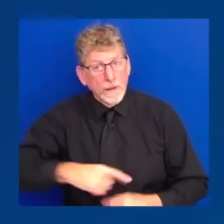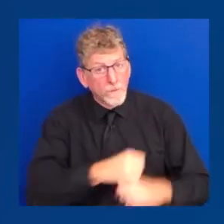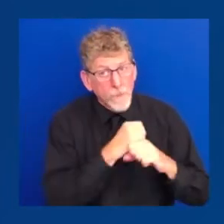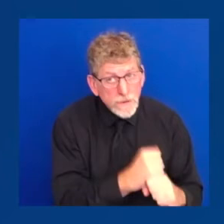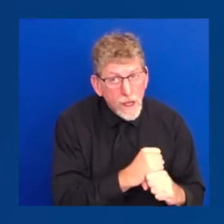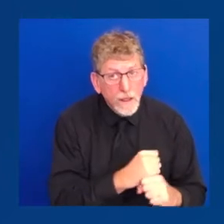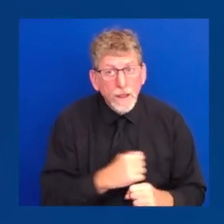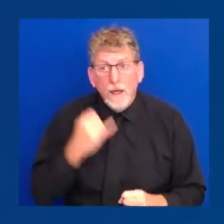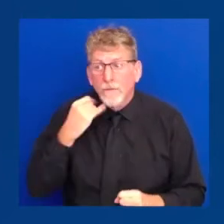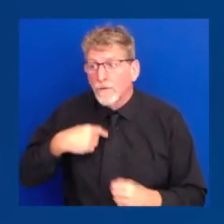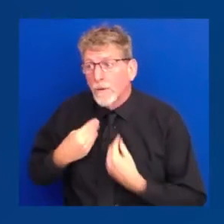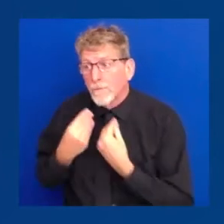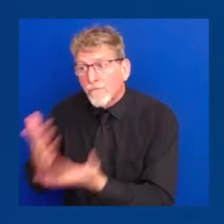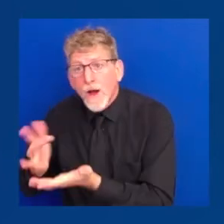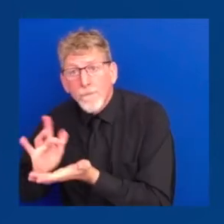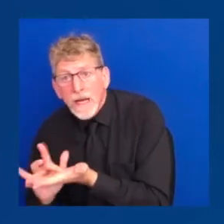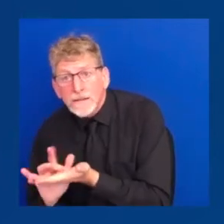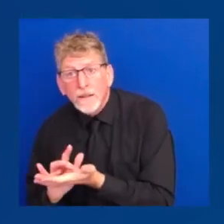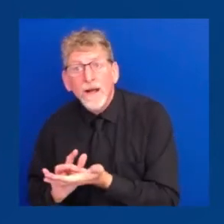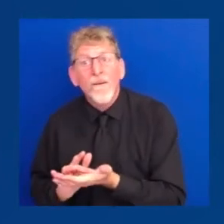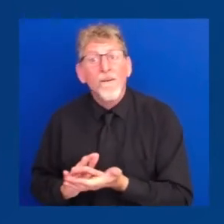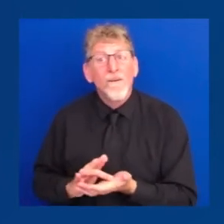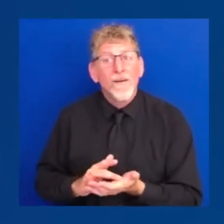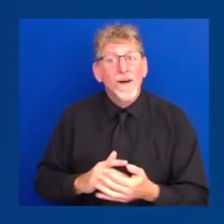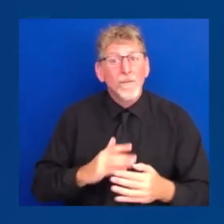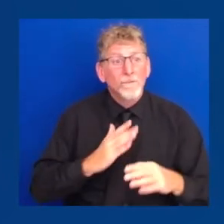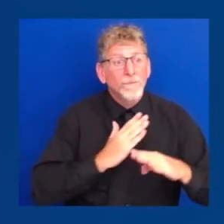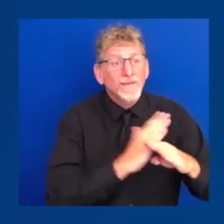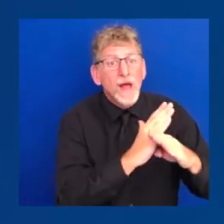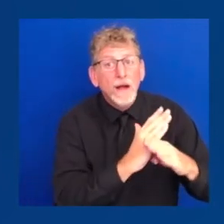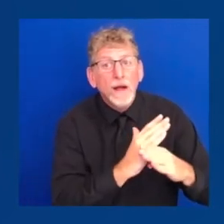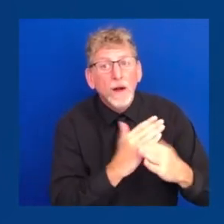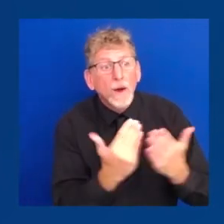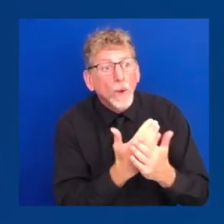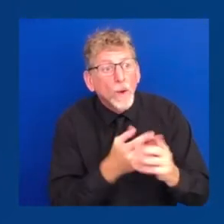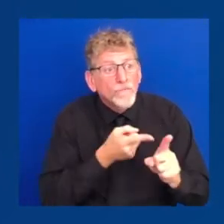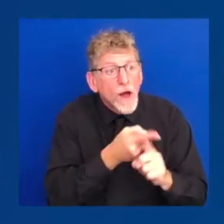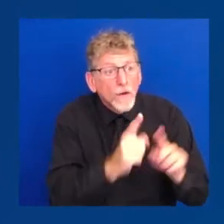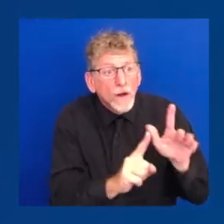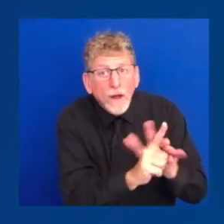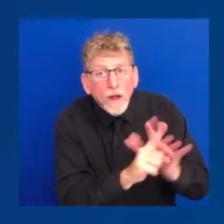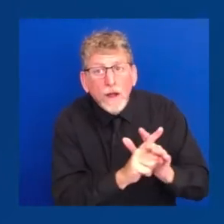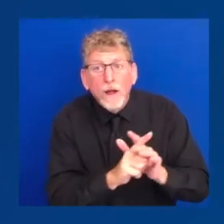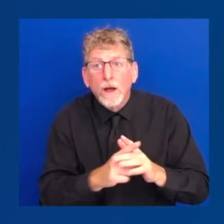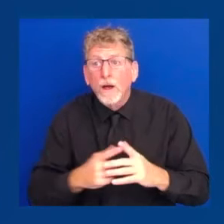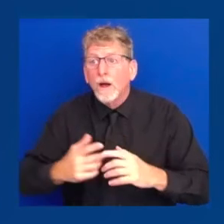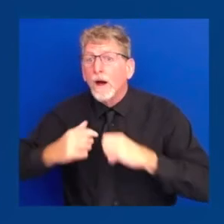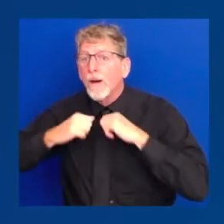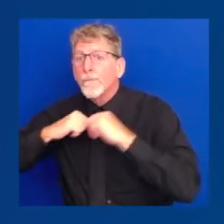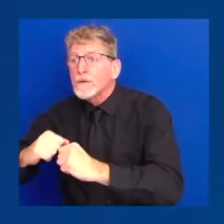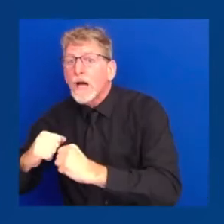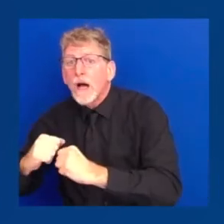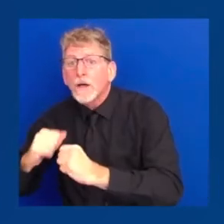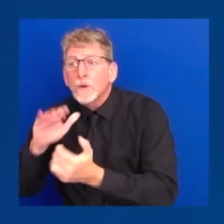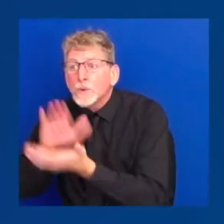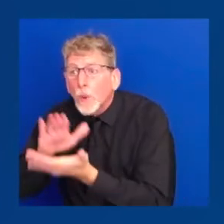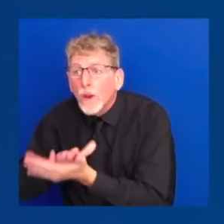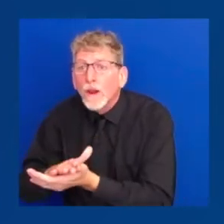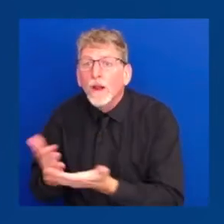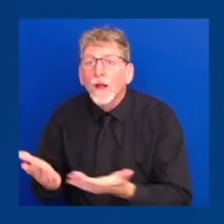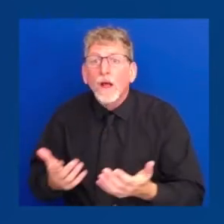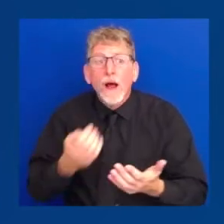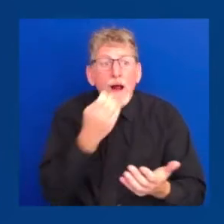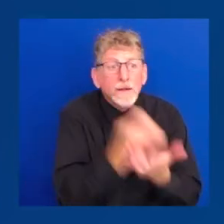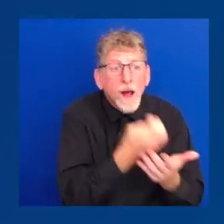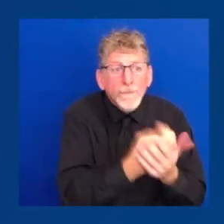economic and school shutdowns, and vaccinating the world and saving lives, the President's COVID-19 preparedness plan